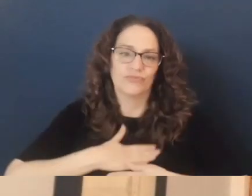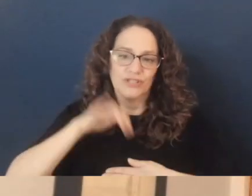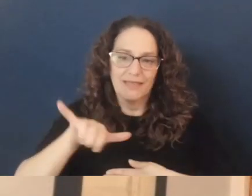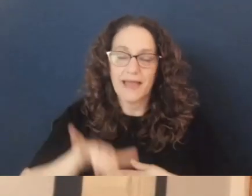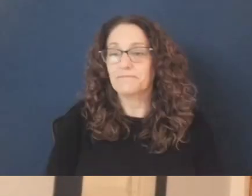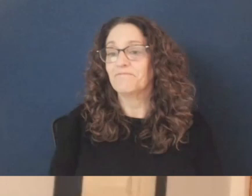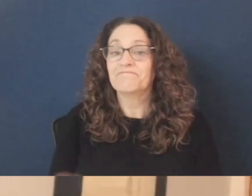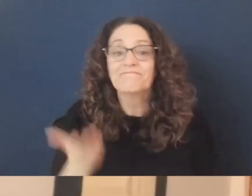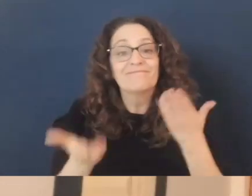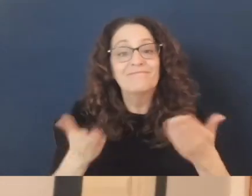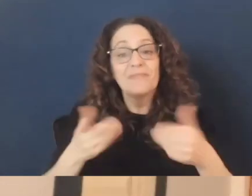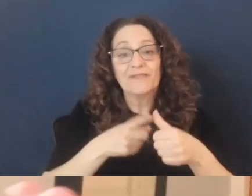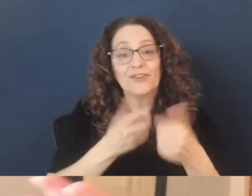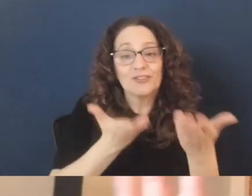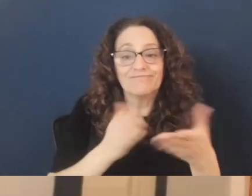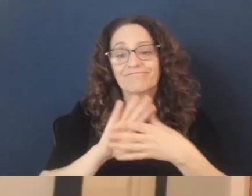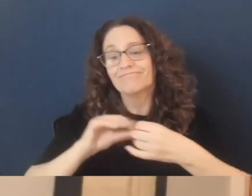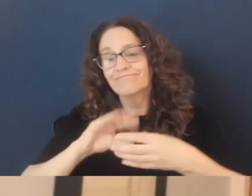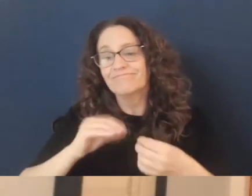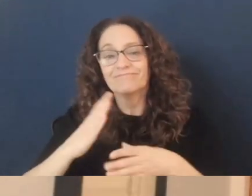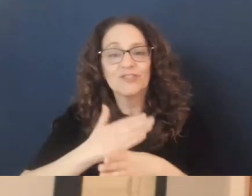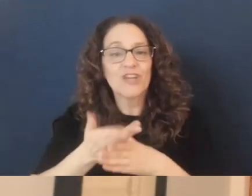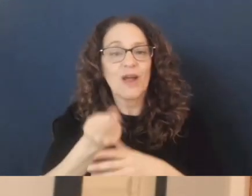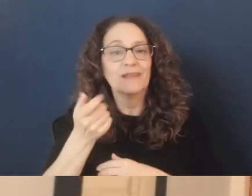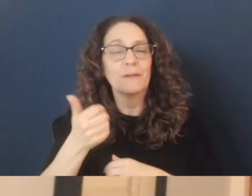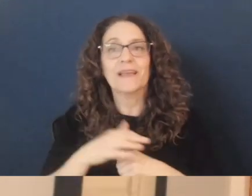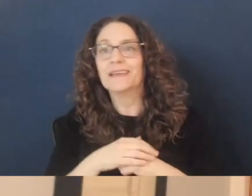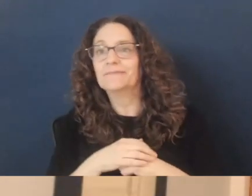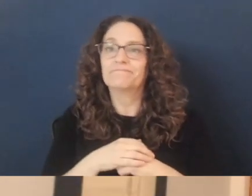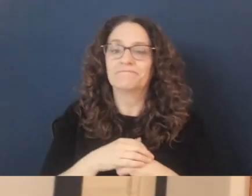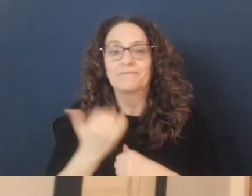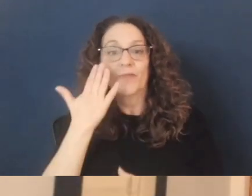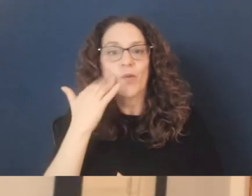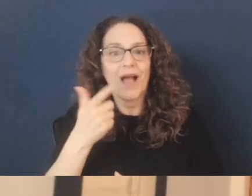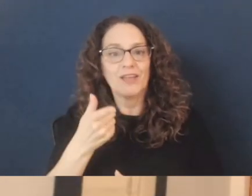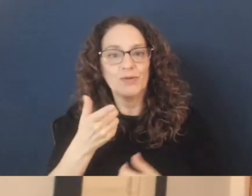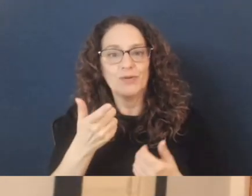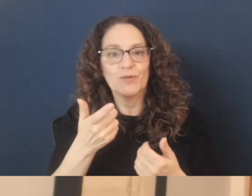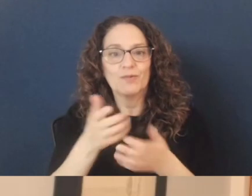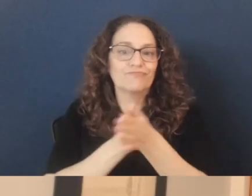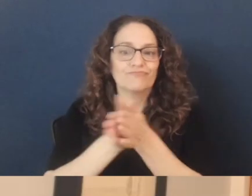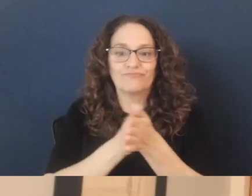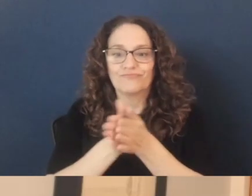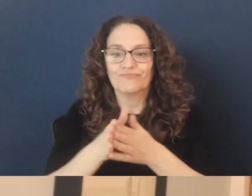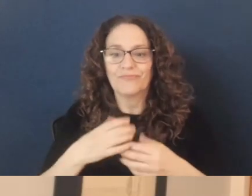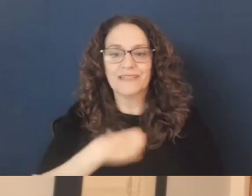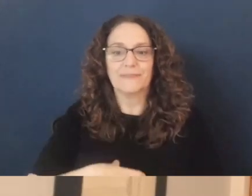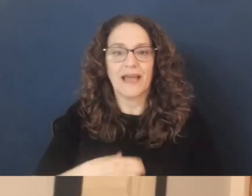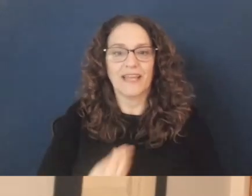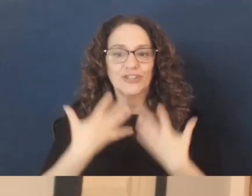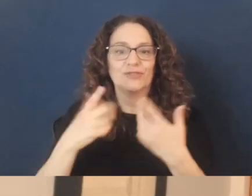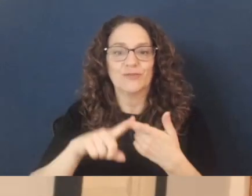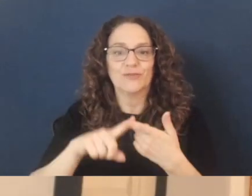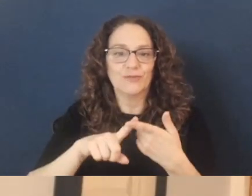maybe you could just tell us a little bit about why you wrote this book at this time.